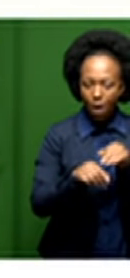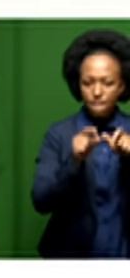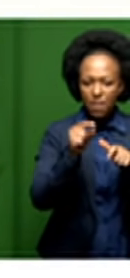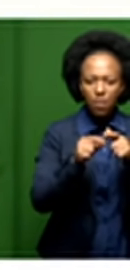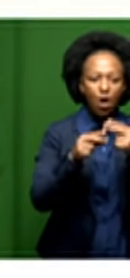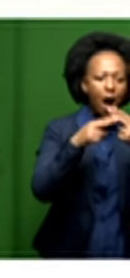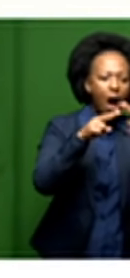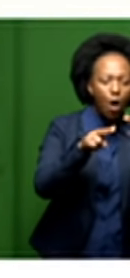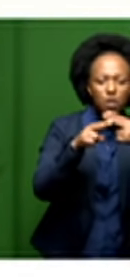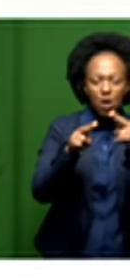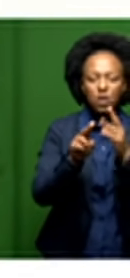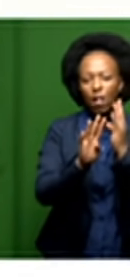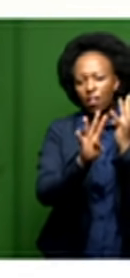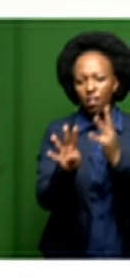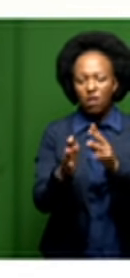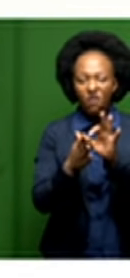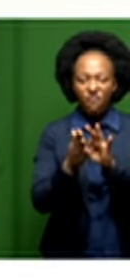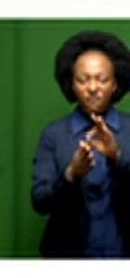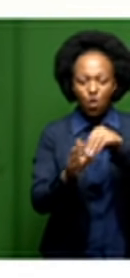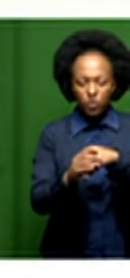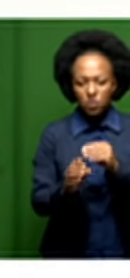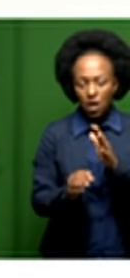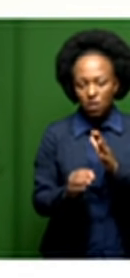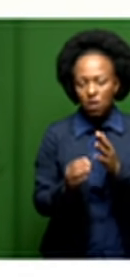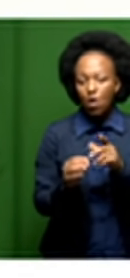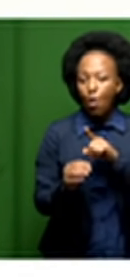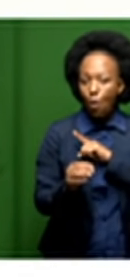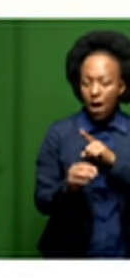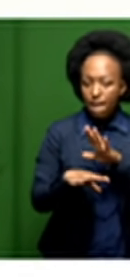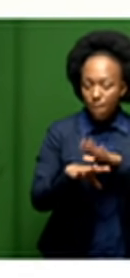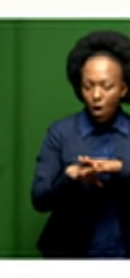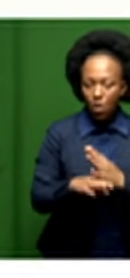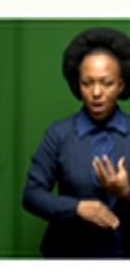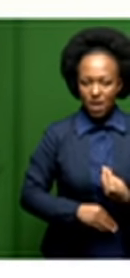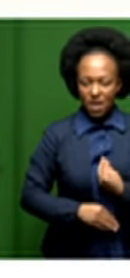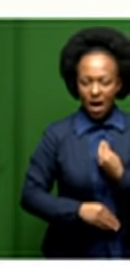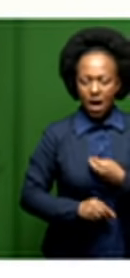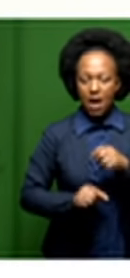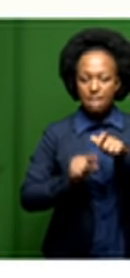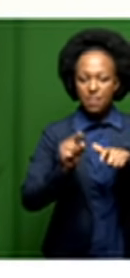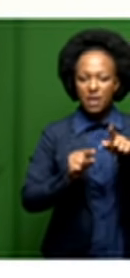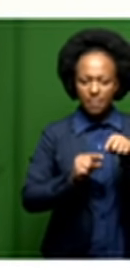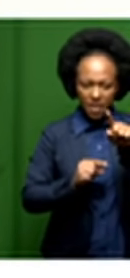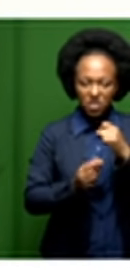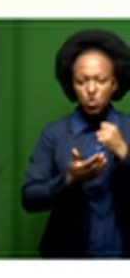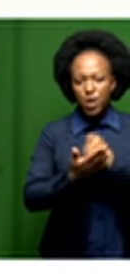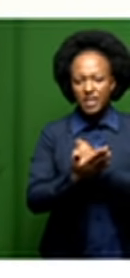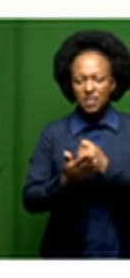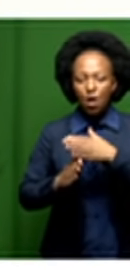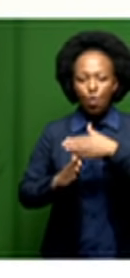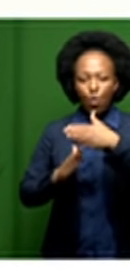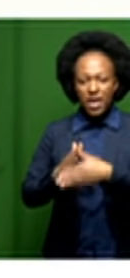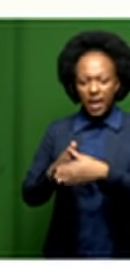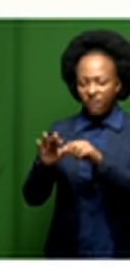people going out to vote. But more importantly, I think young people should be encouraged to go and register on the weekend of the 18th and